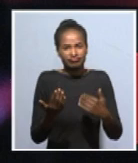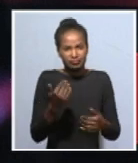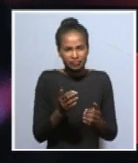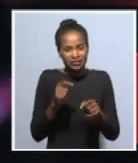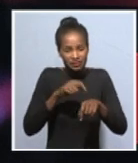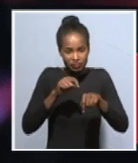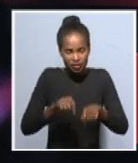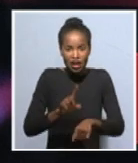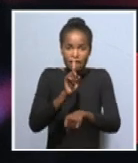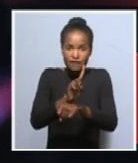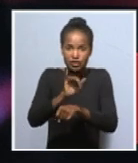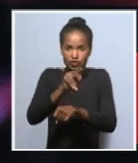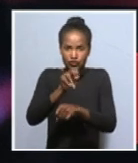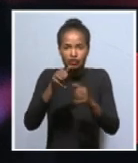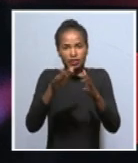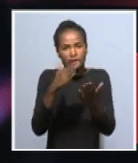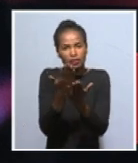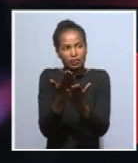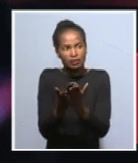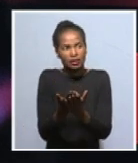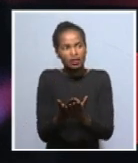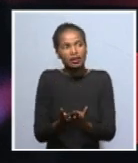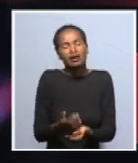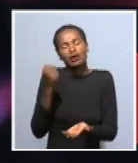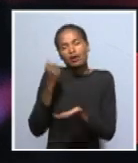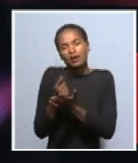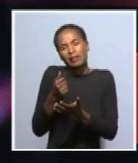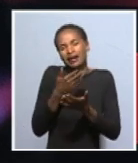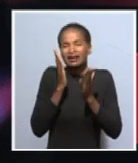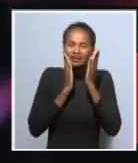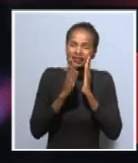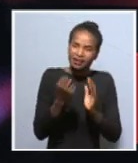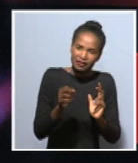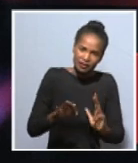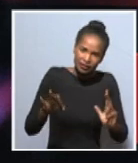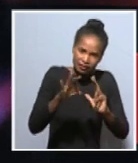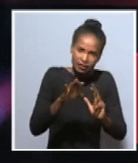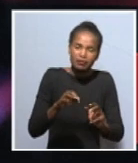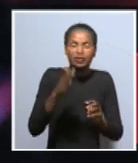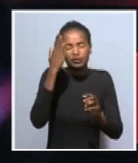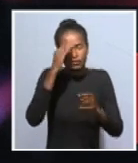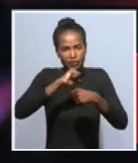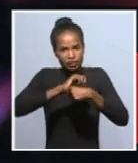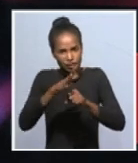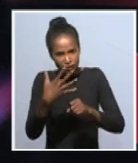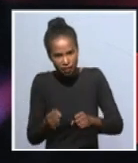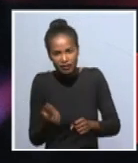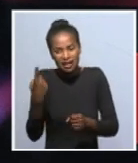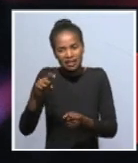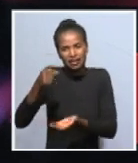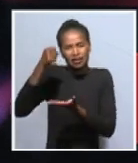advantage of that opportunity. I think we have tried to do what is possible within the constraints of the resources that we